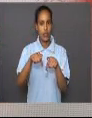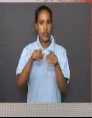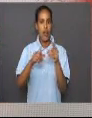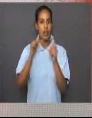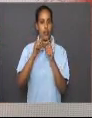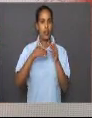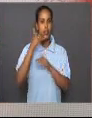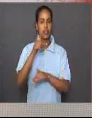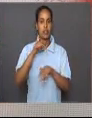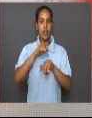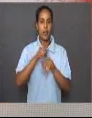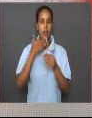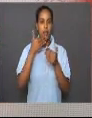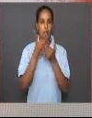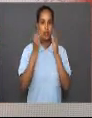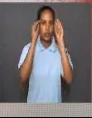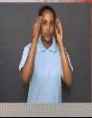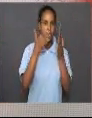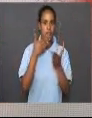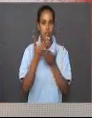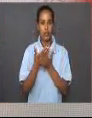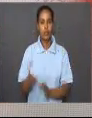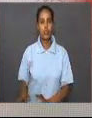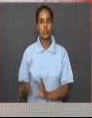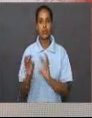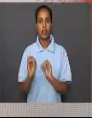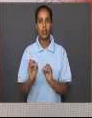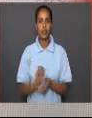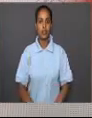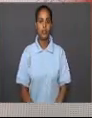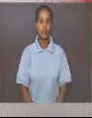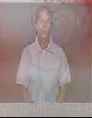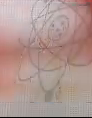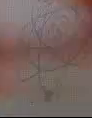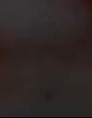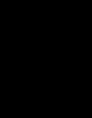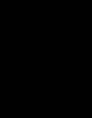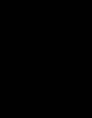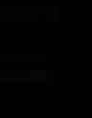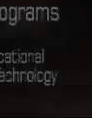today. Until next time, thank you, teacher. Thank you, students.